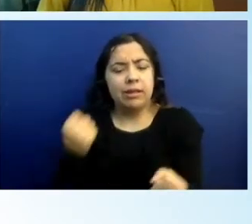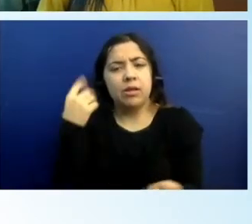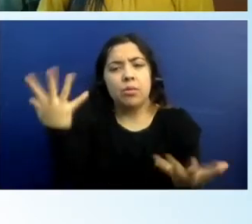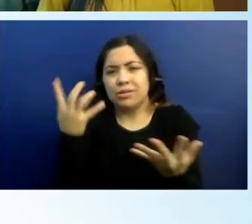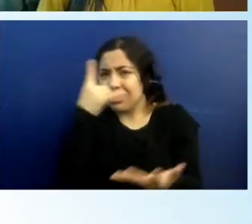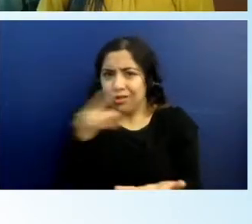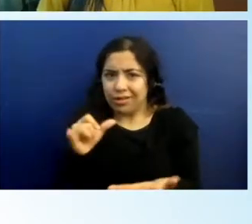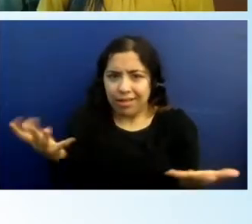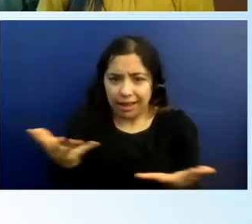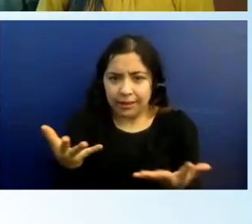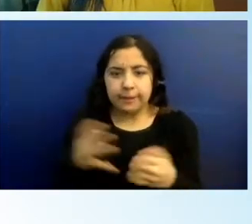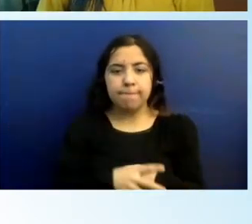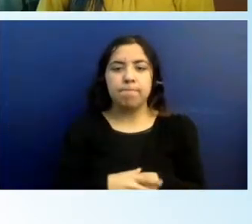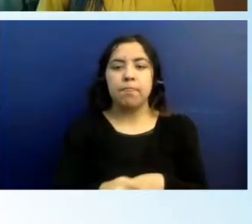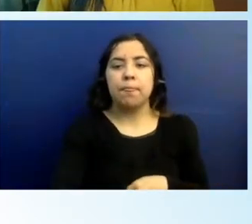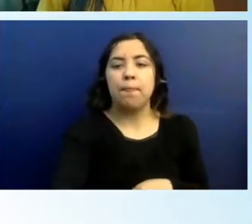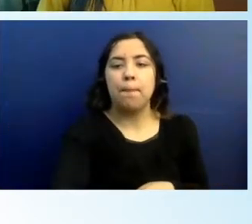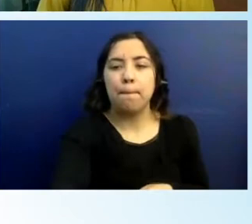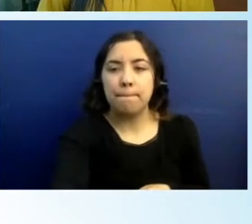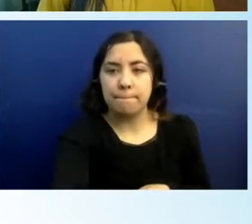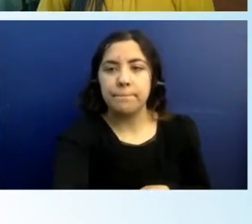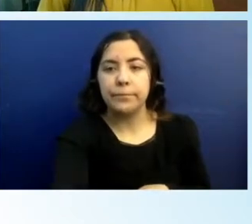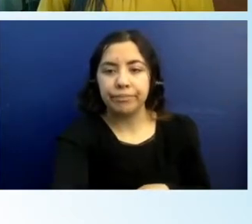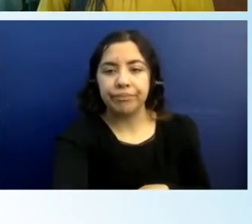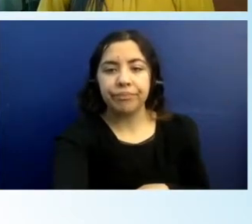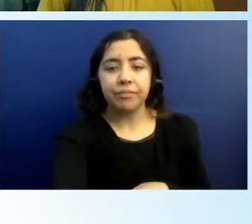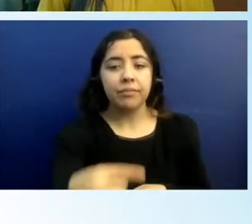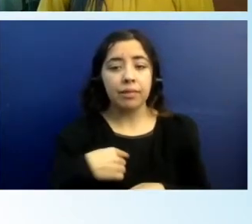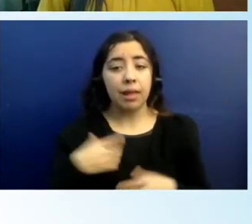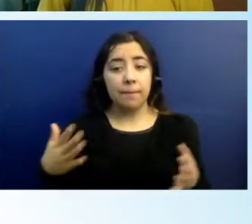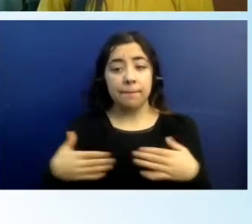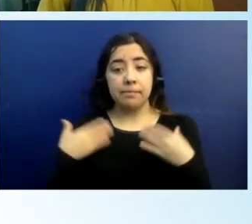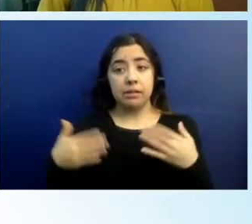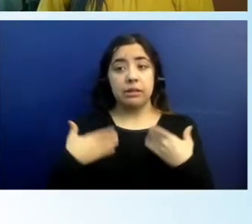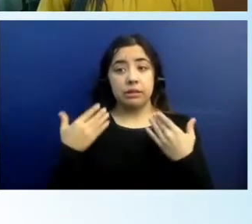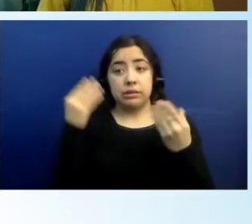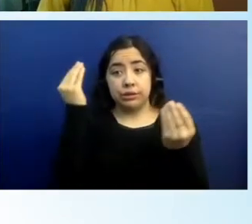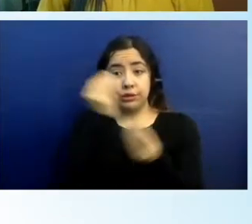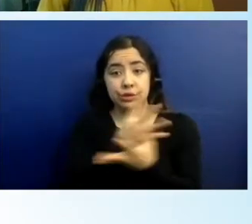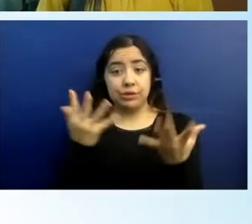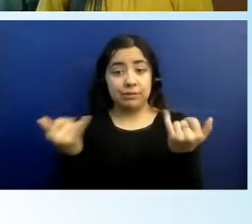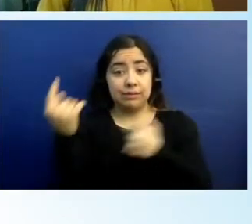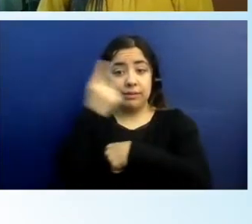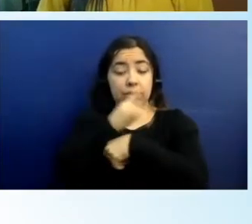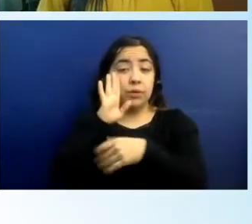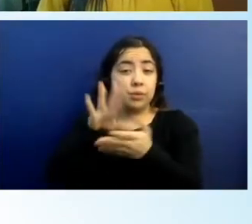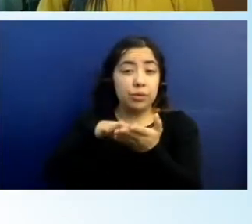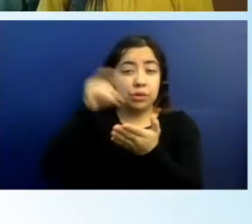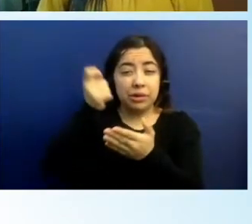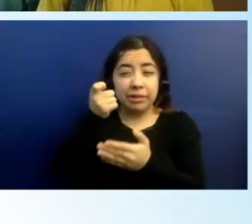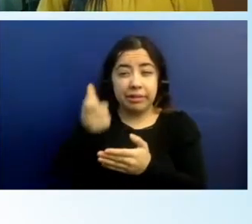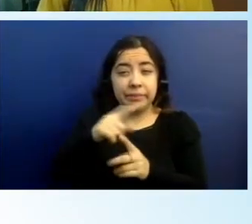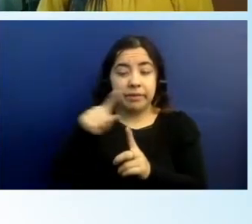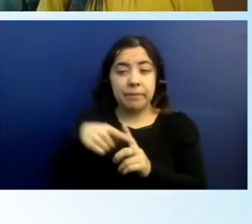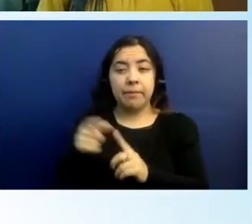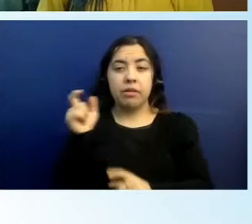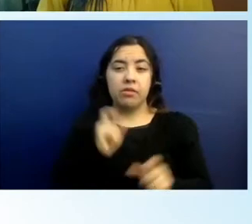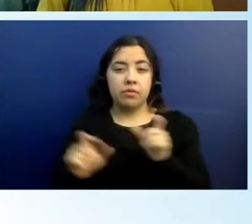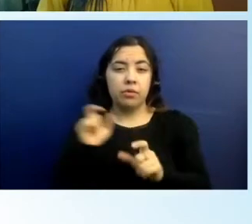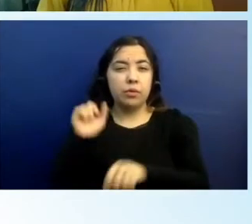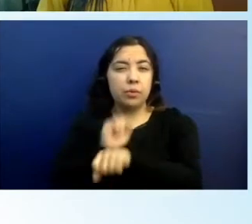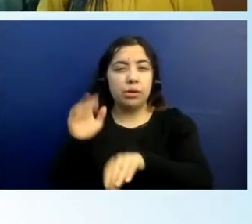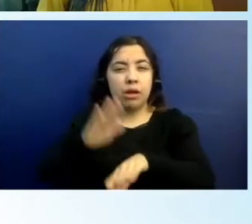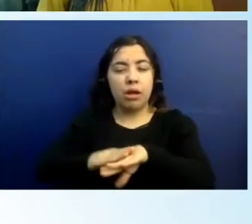reckoning, I'm pleased to share that today you'll learn a little bit more about the folks that have been working on the Monuments